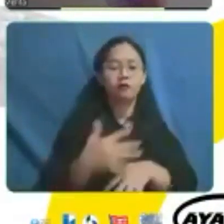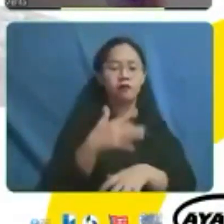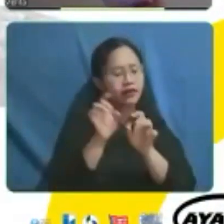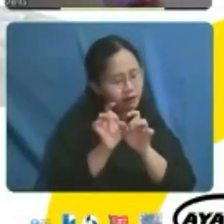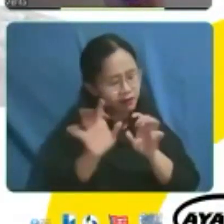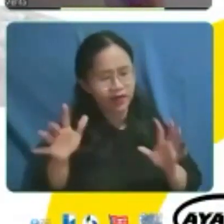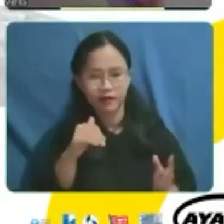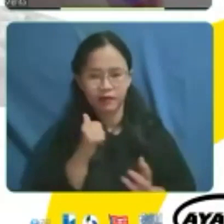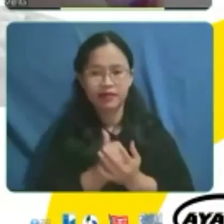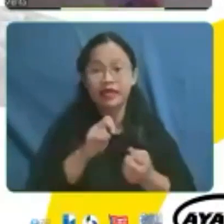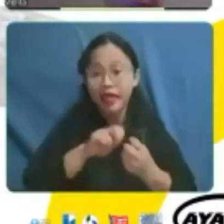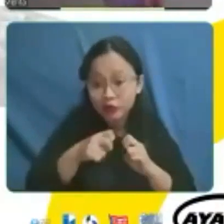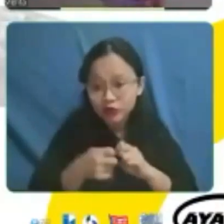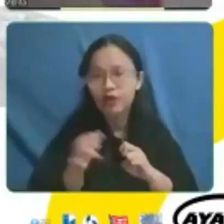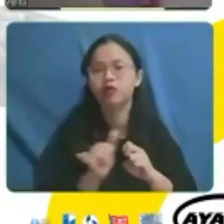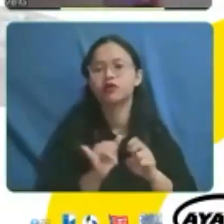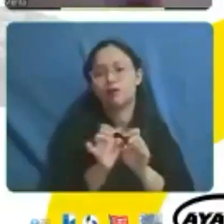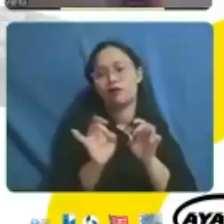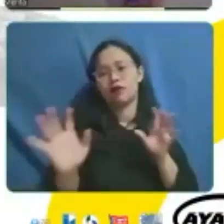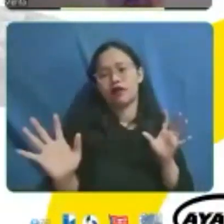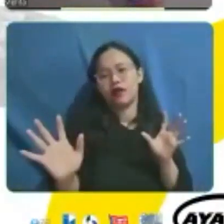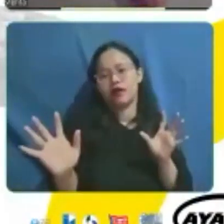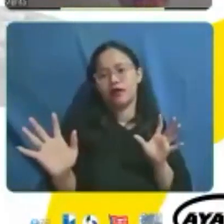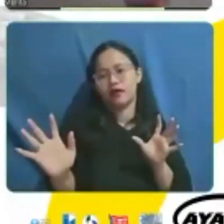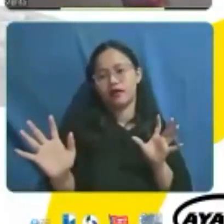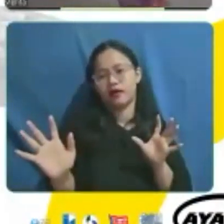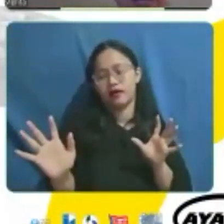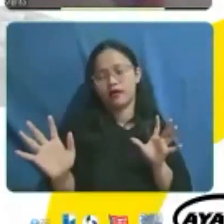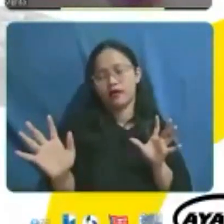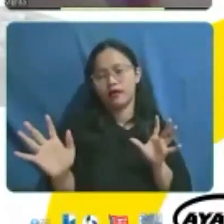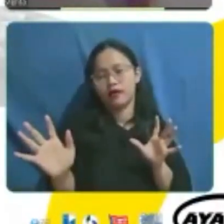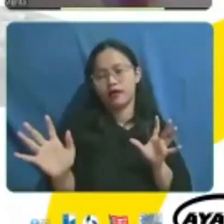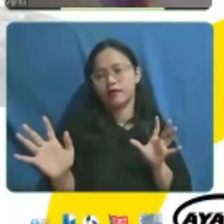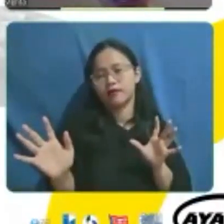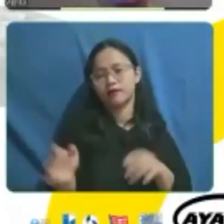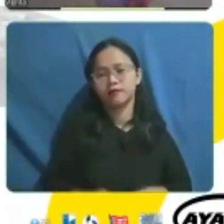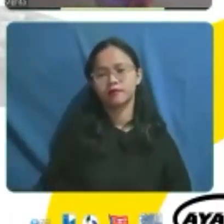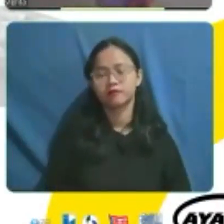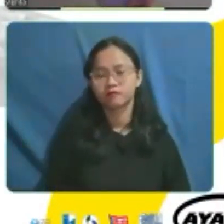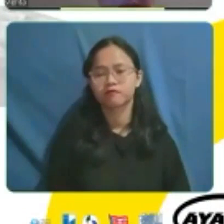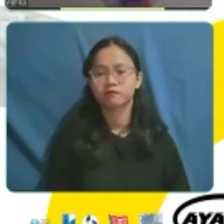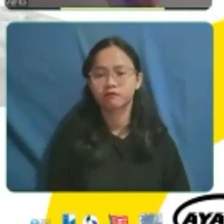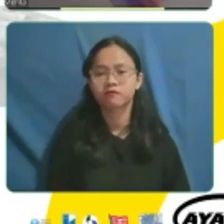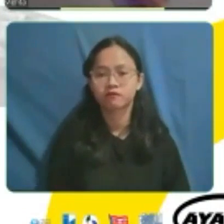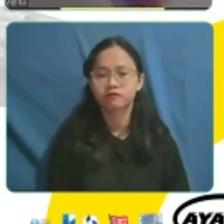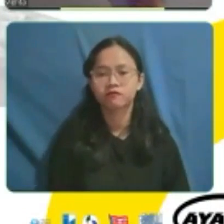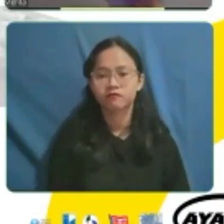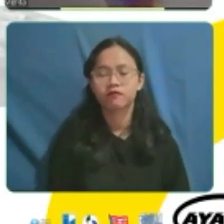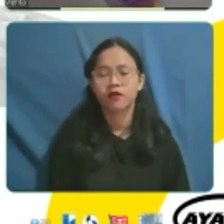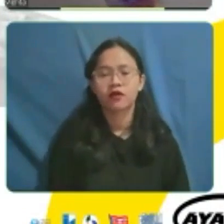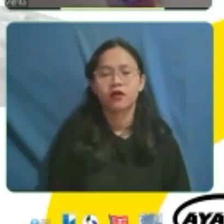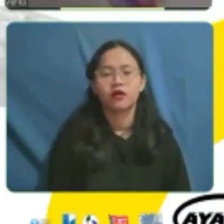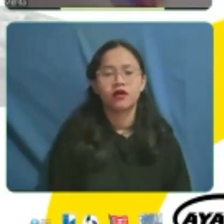neighborhoods that are closer to leading sources of pollution? And also, how do different lifestyles impact exposures? So whether